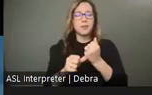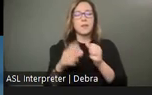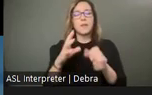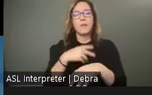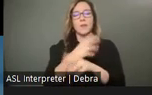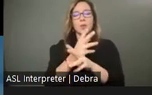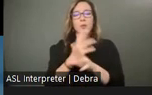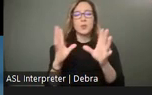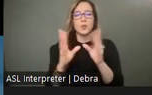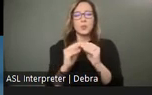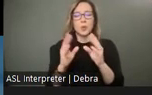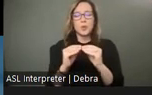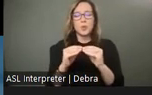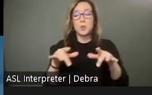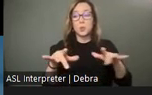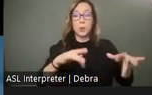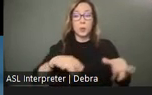My name is